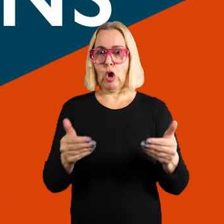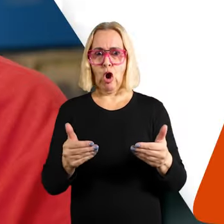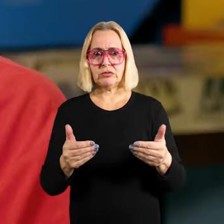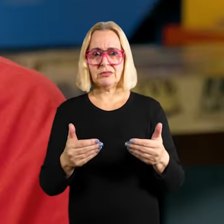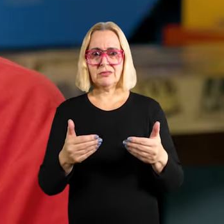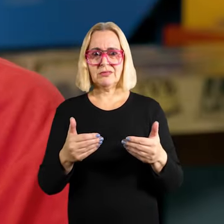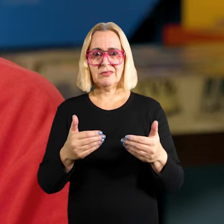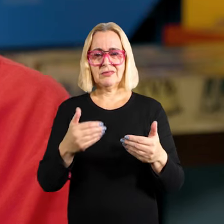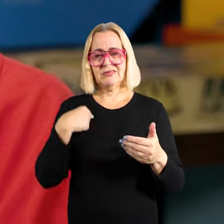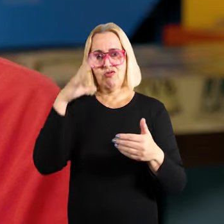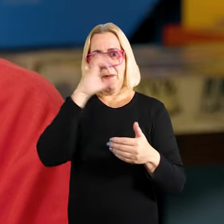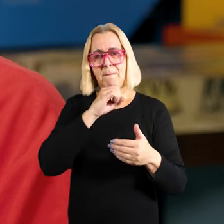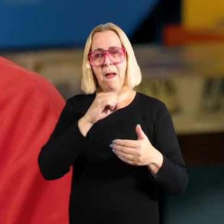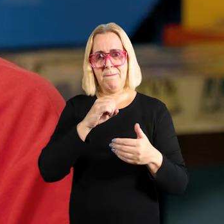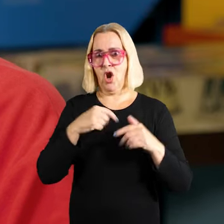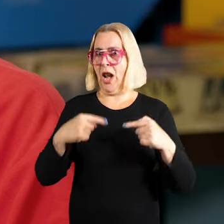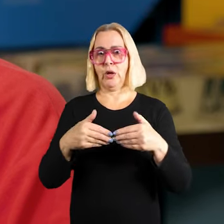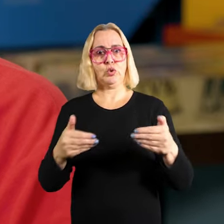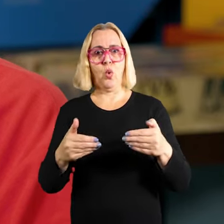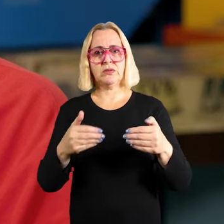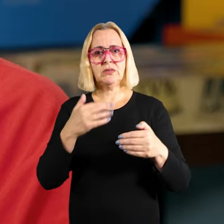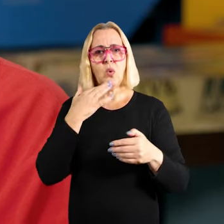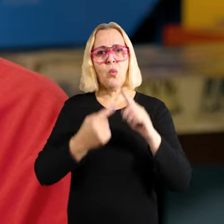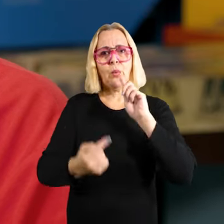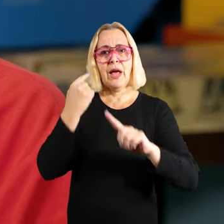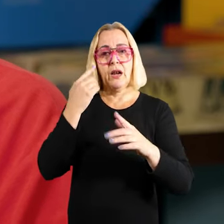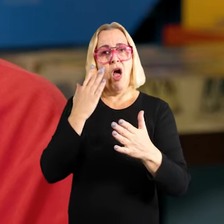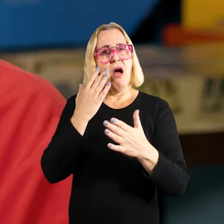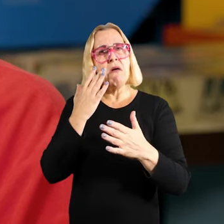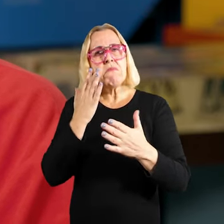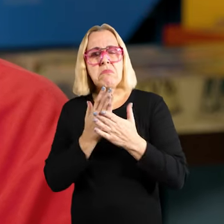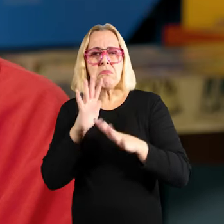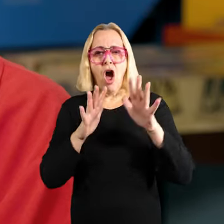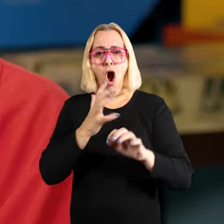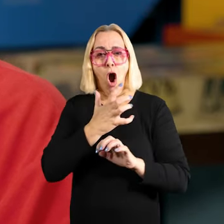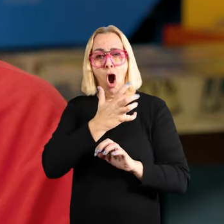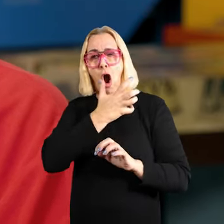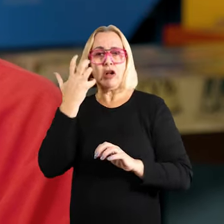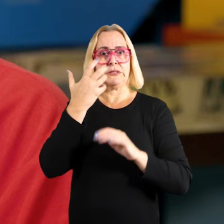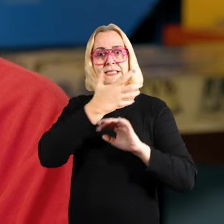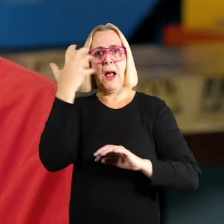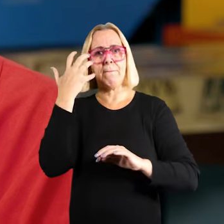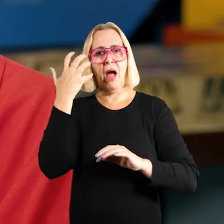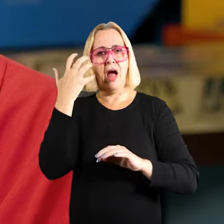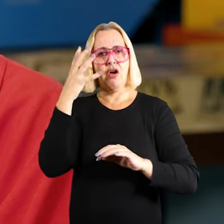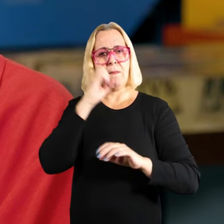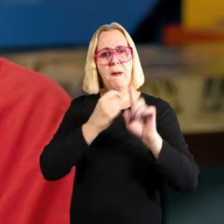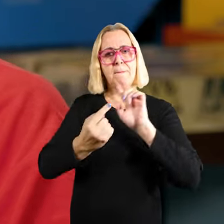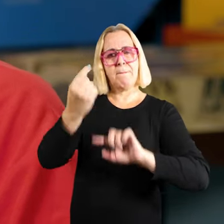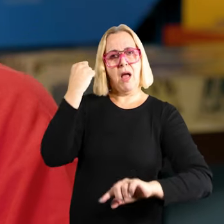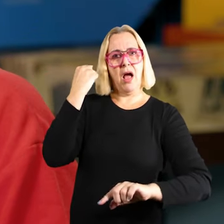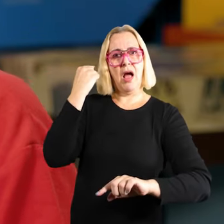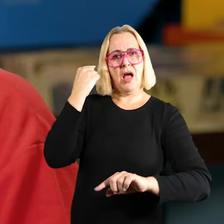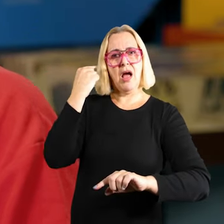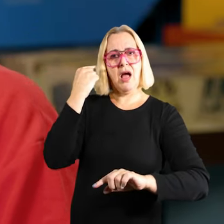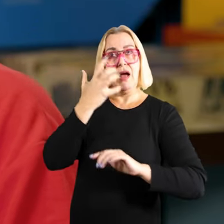I've never broken, I don't remember ever breaking the rules, but I do remember when we weren't allowed to wear shorts, and then I think we